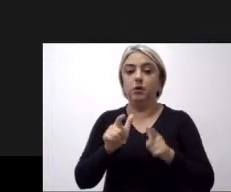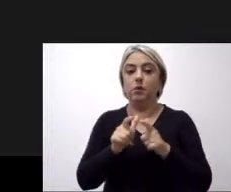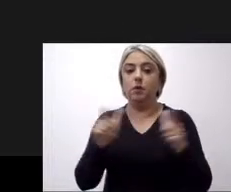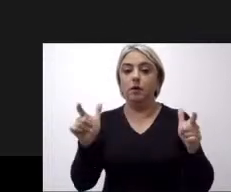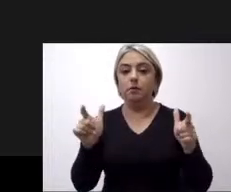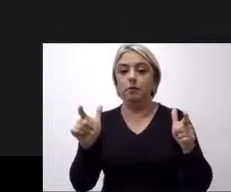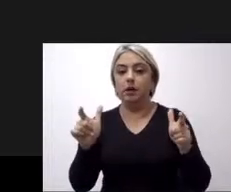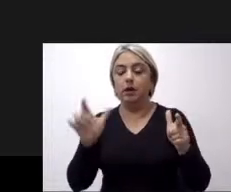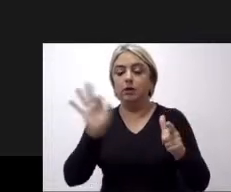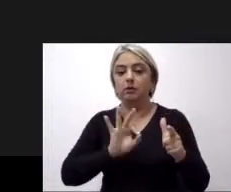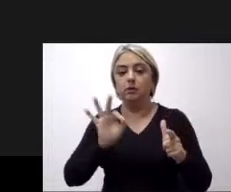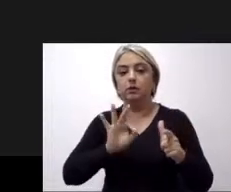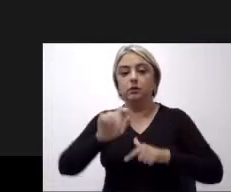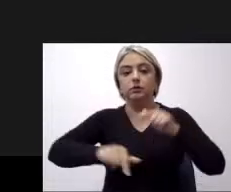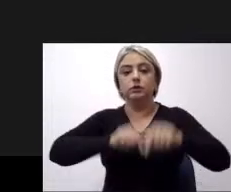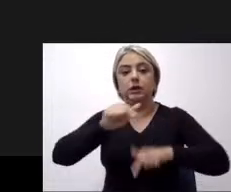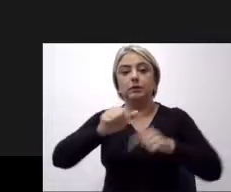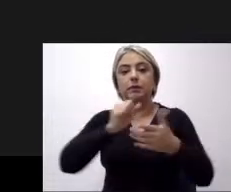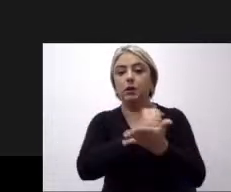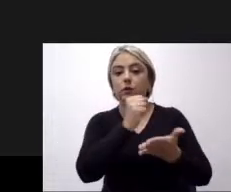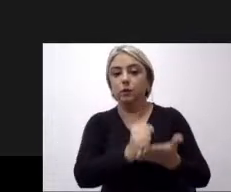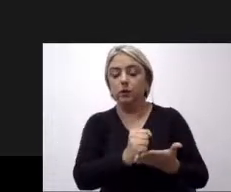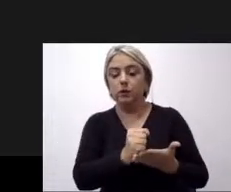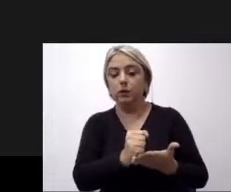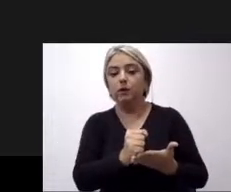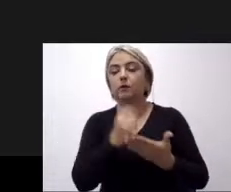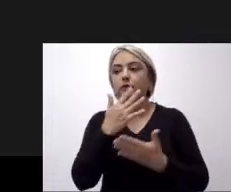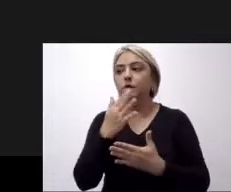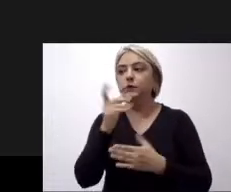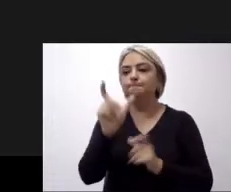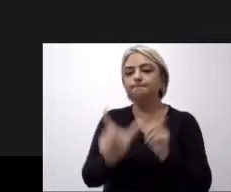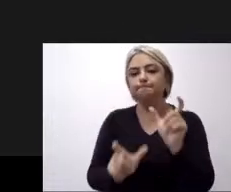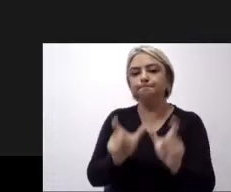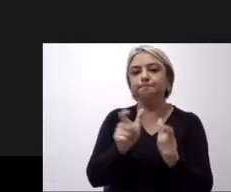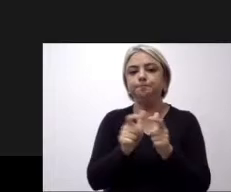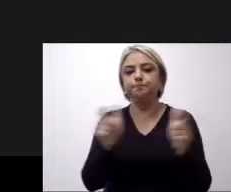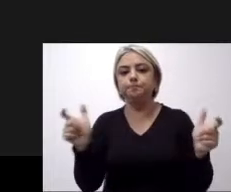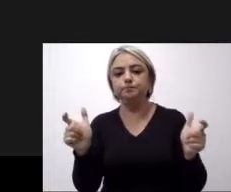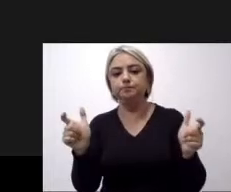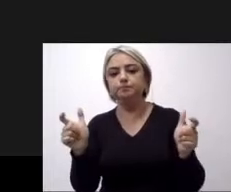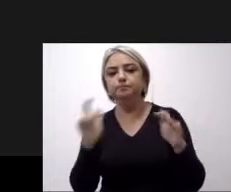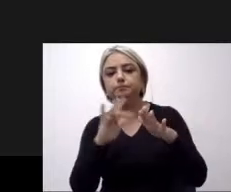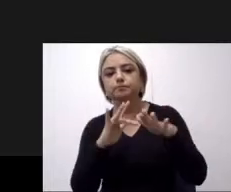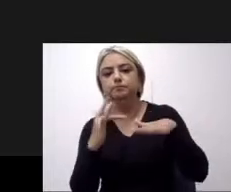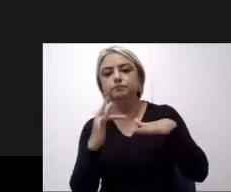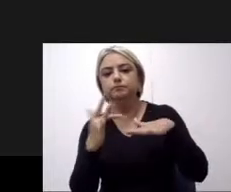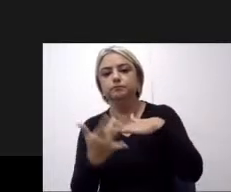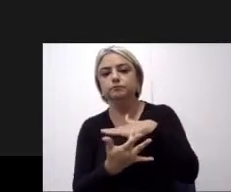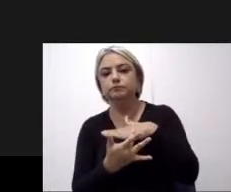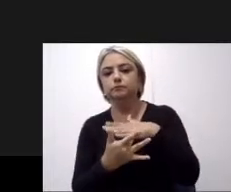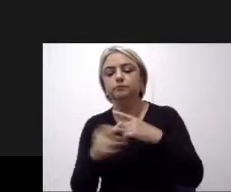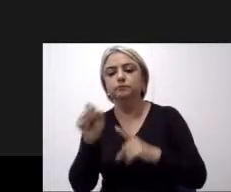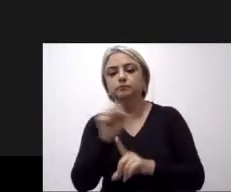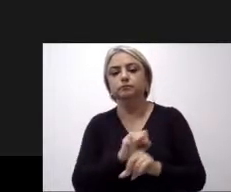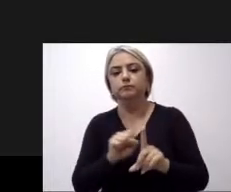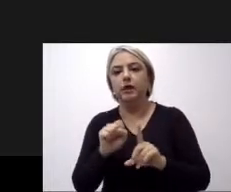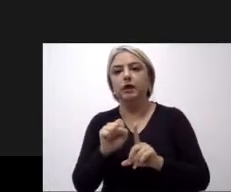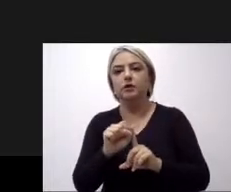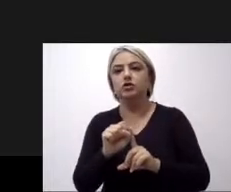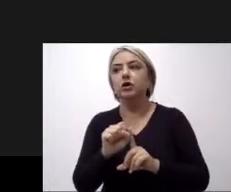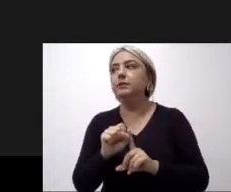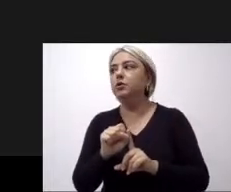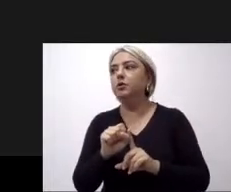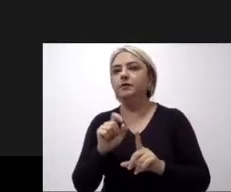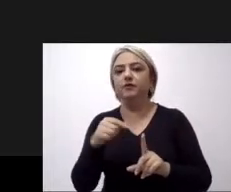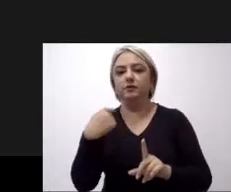to improve the financing of social rights. And this work-life balance policy did in